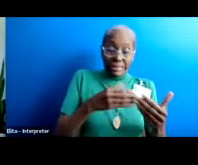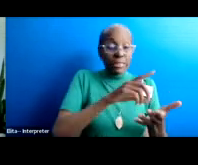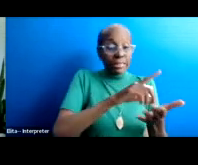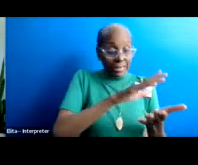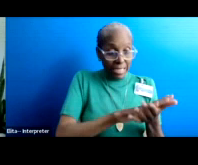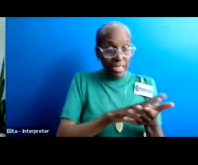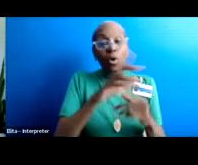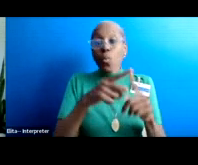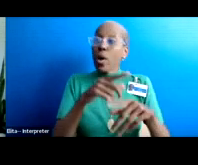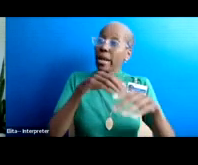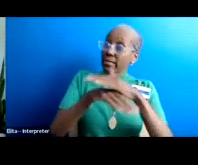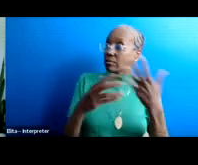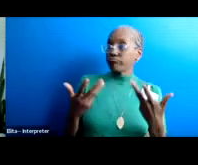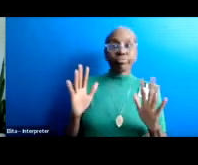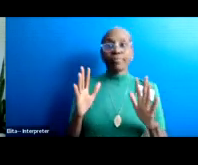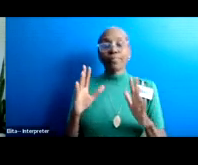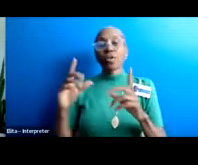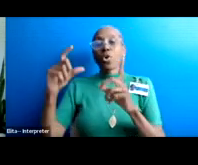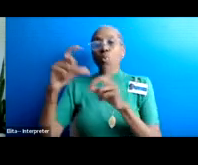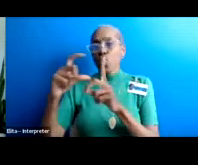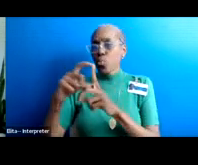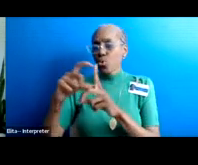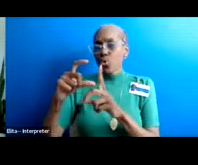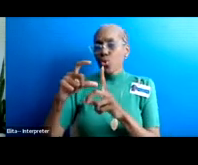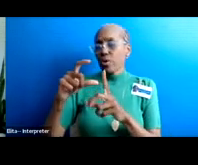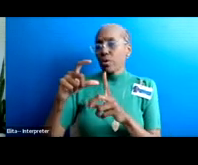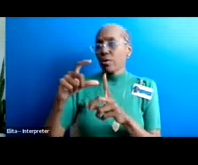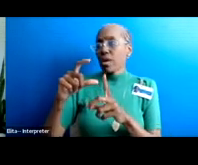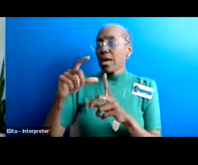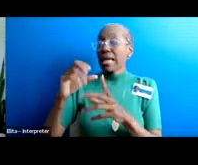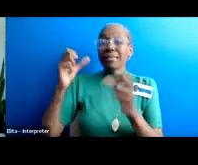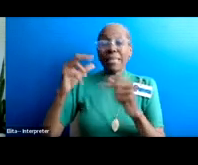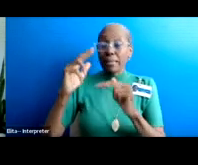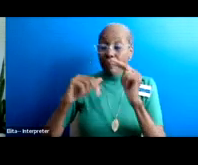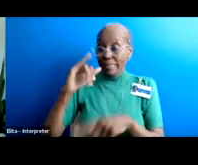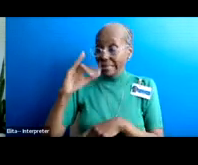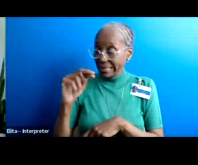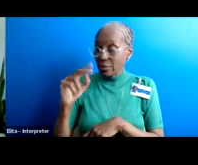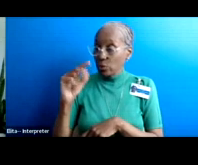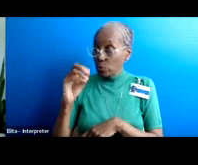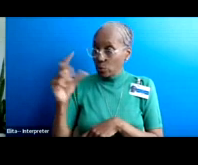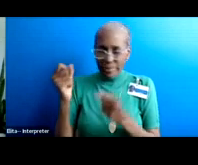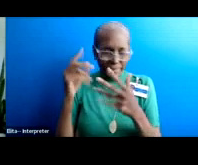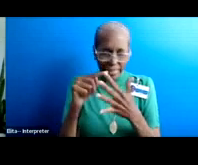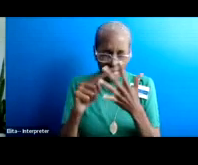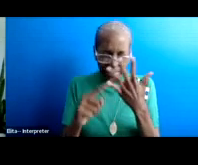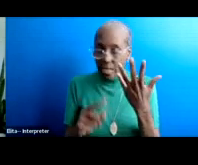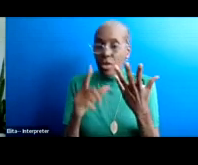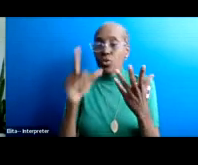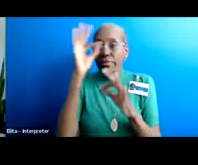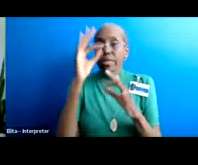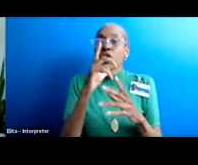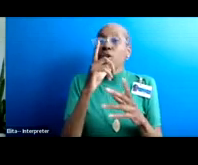documents when you make them accessible. Word has so many built-in tools, I couldn't even begin to tell you what they all do. I'm betting no one here is